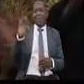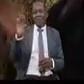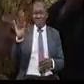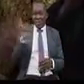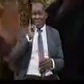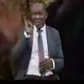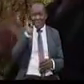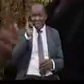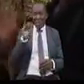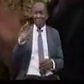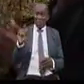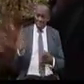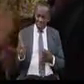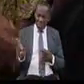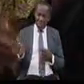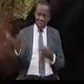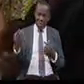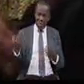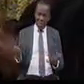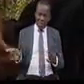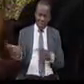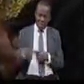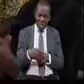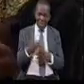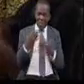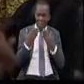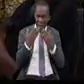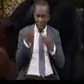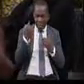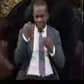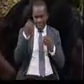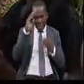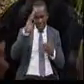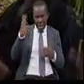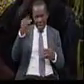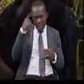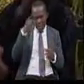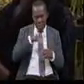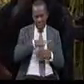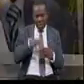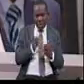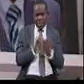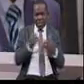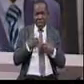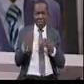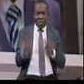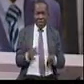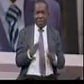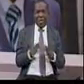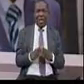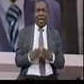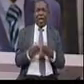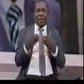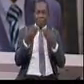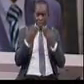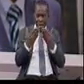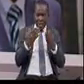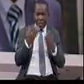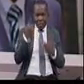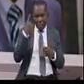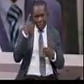Thank you so very much. We appreciate God. I equally want to appreciate the men of God that cut across church